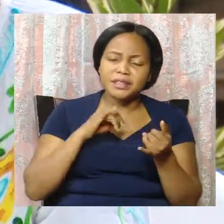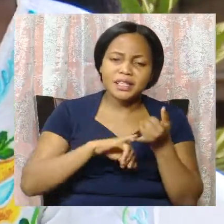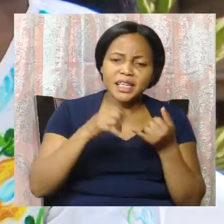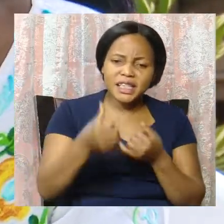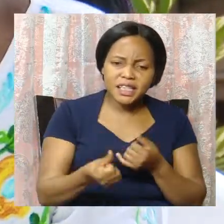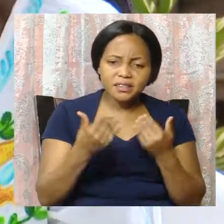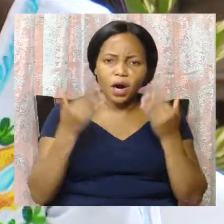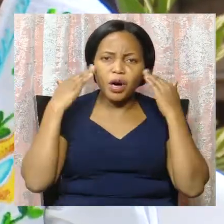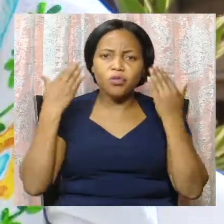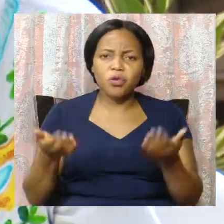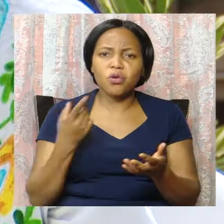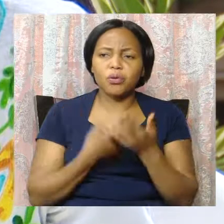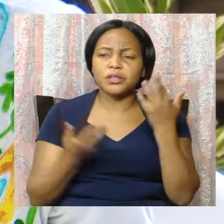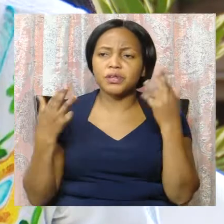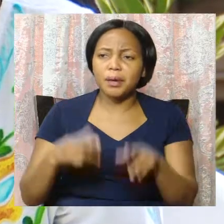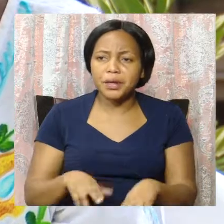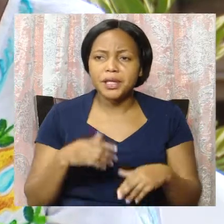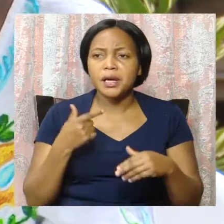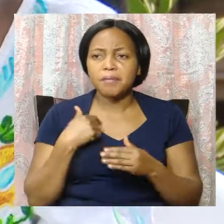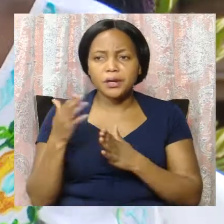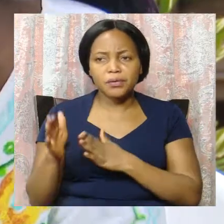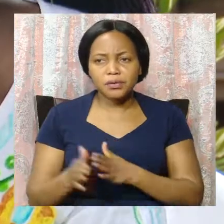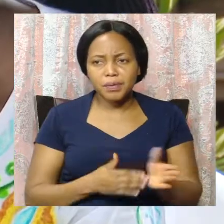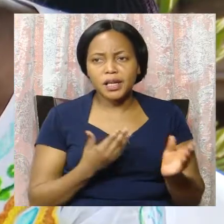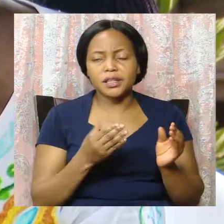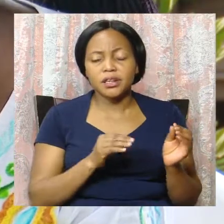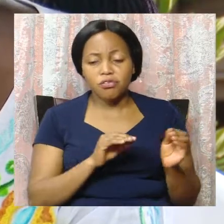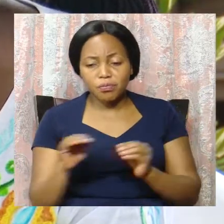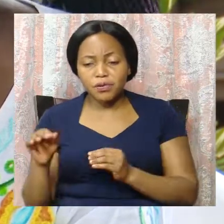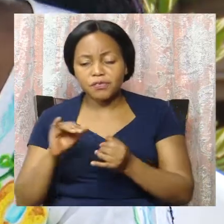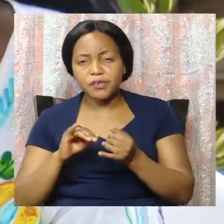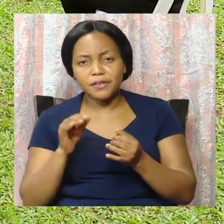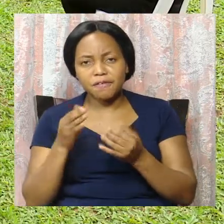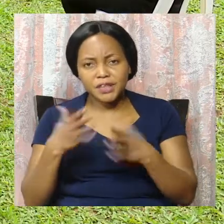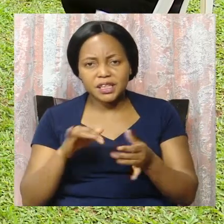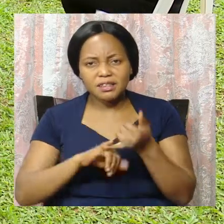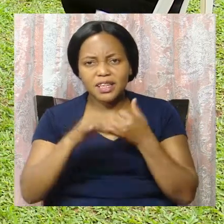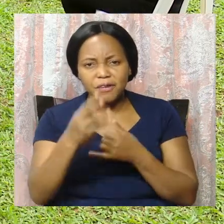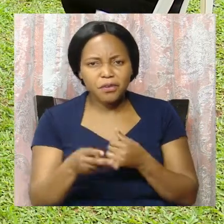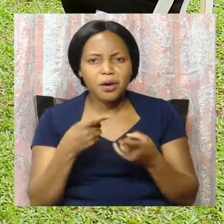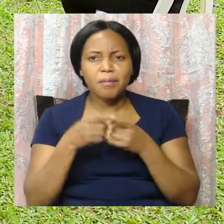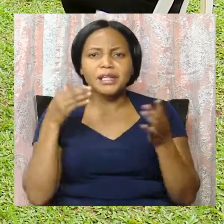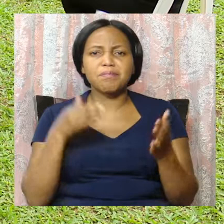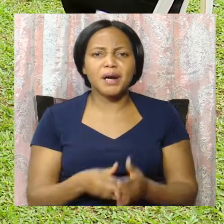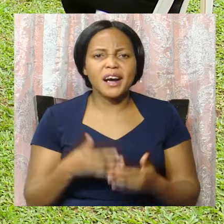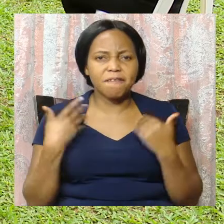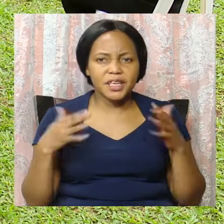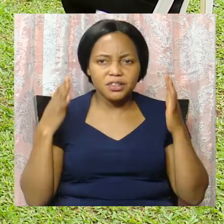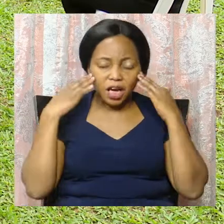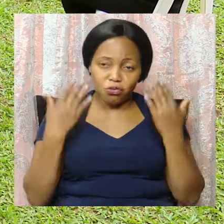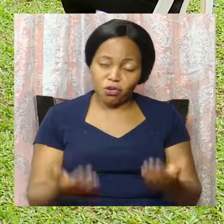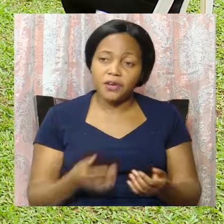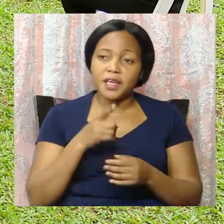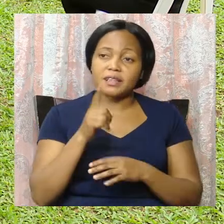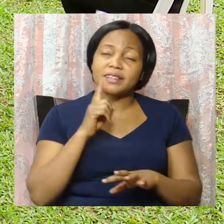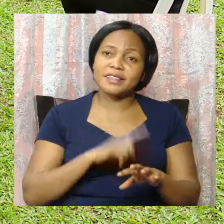S6. Now I don't know where I'm going. What about? I was going to S4. I was finishing off S4. I don't know. So I